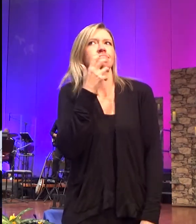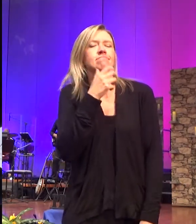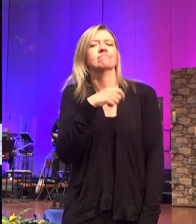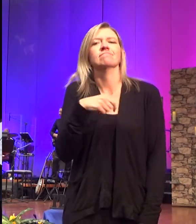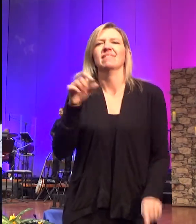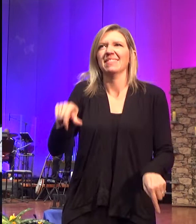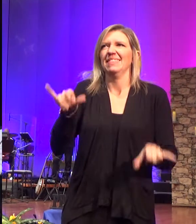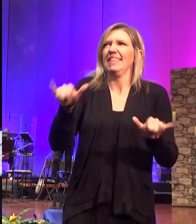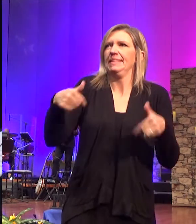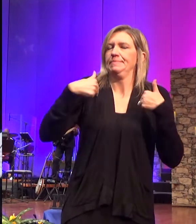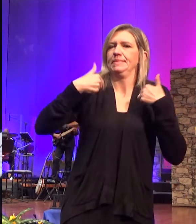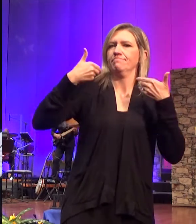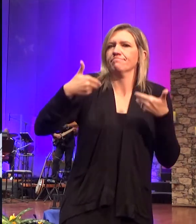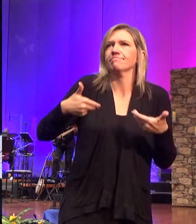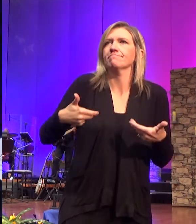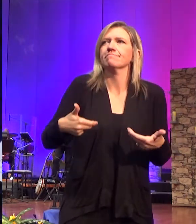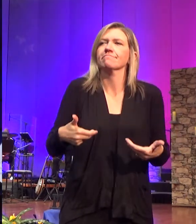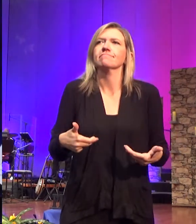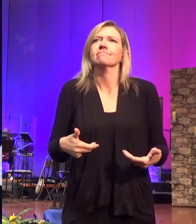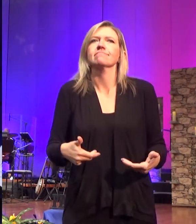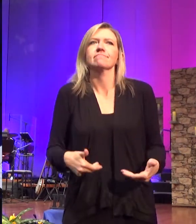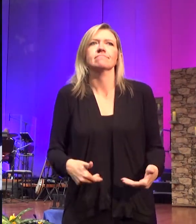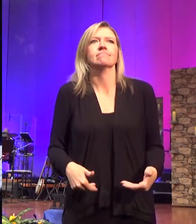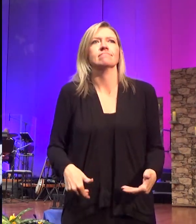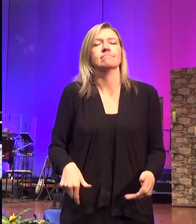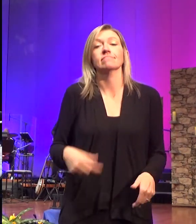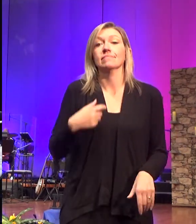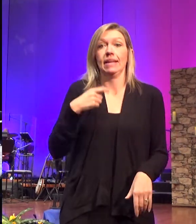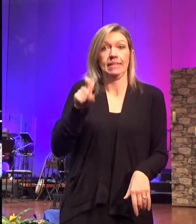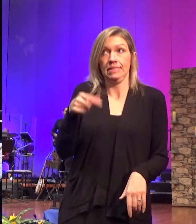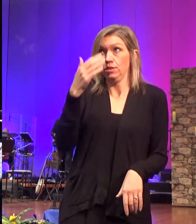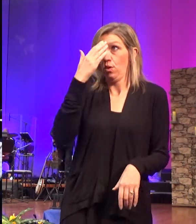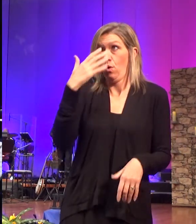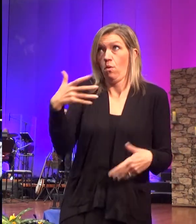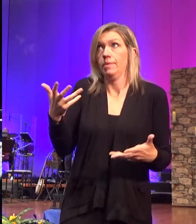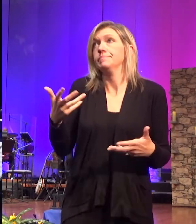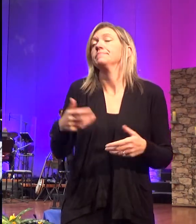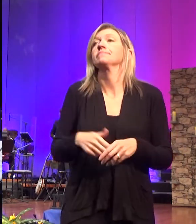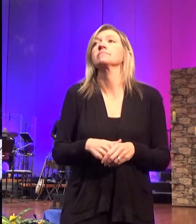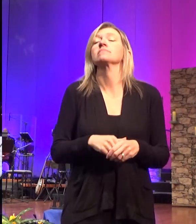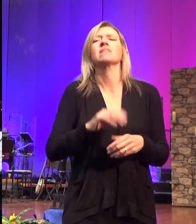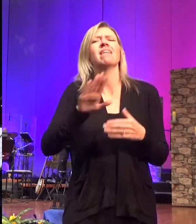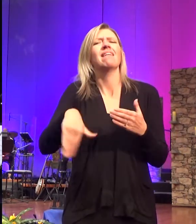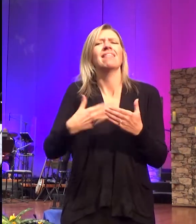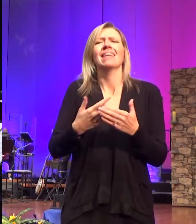Oh, is what I am. All I need to know.